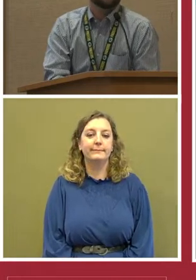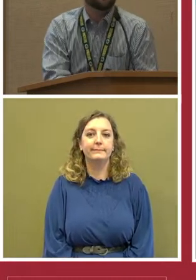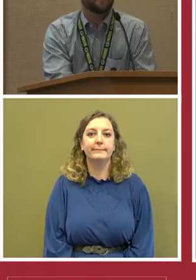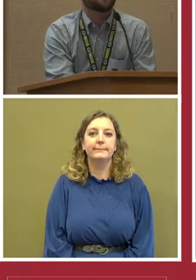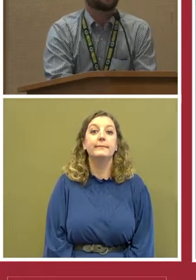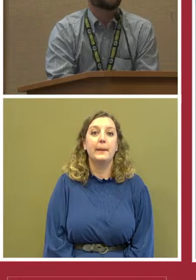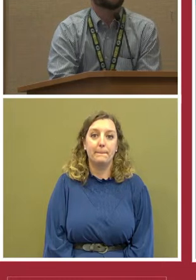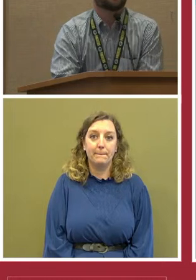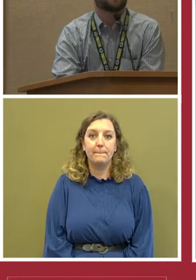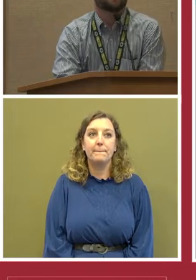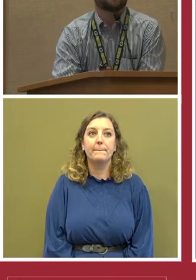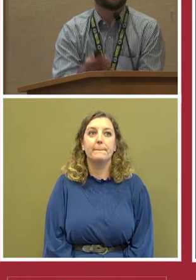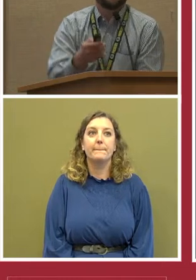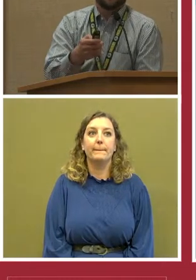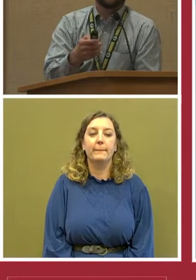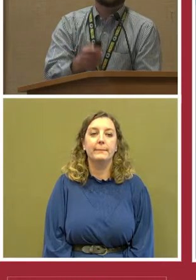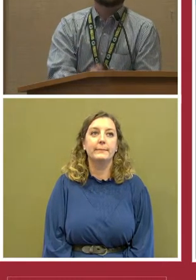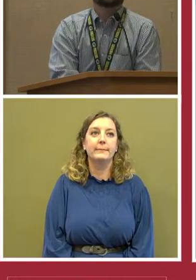All right.